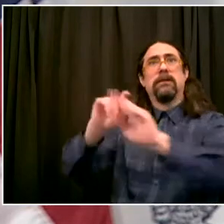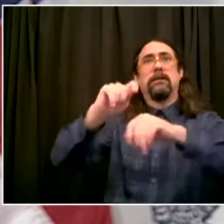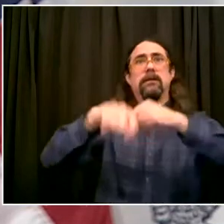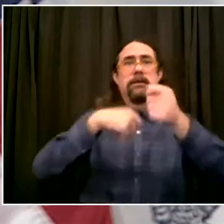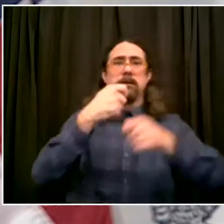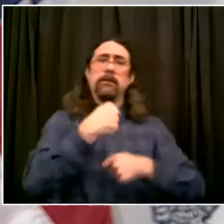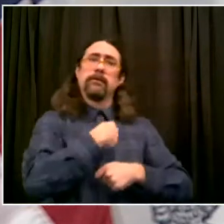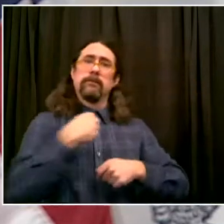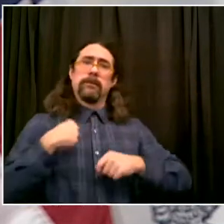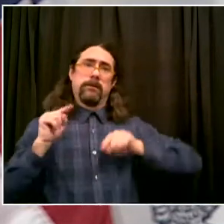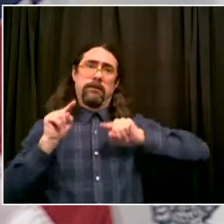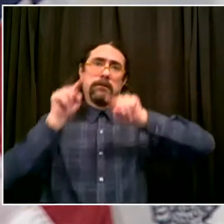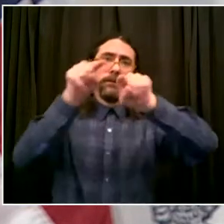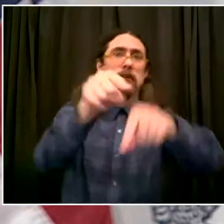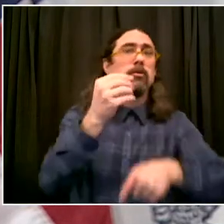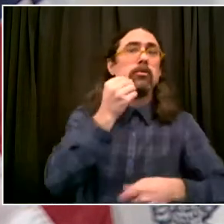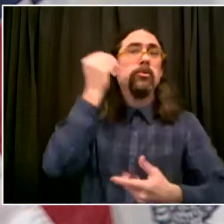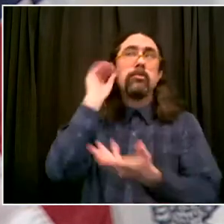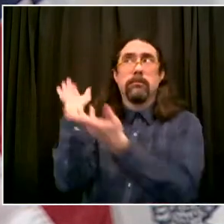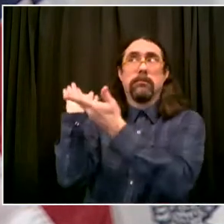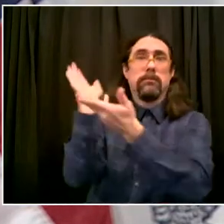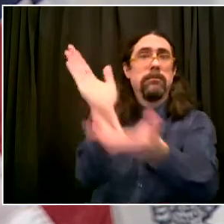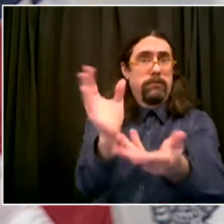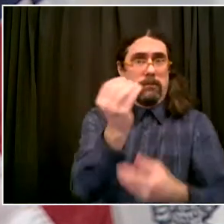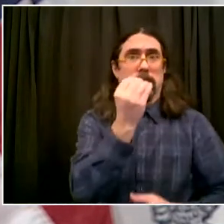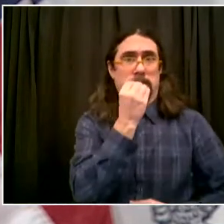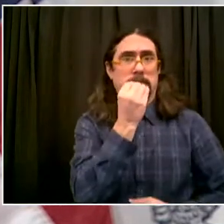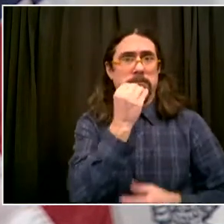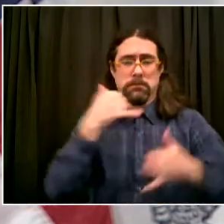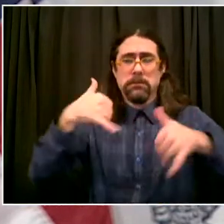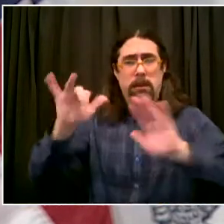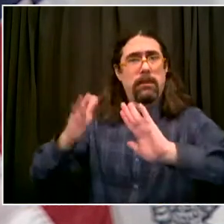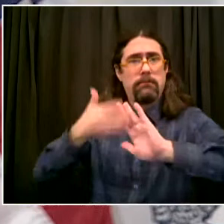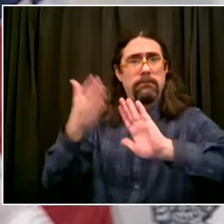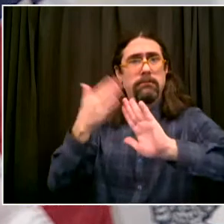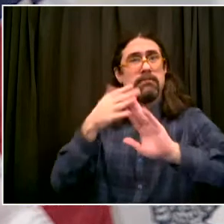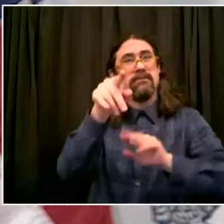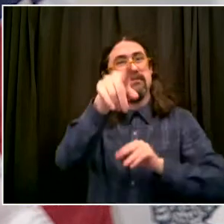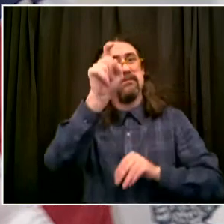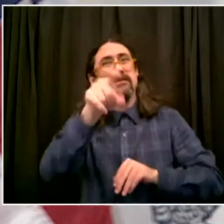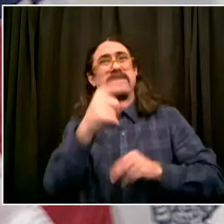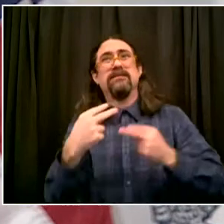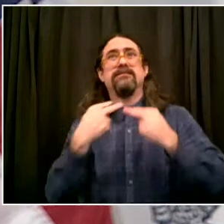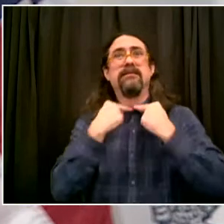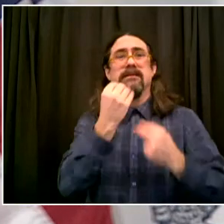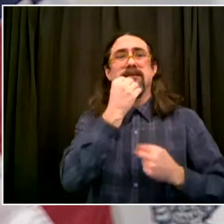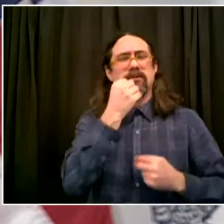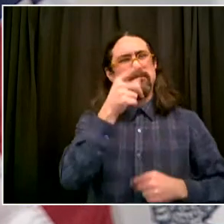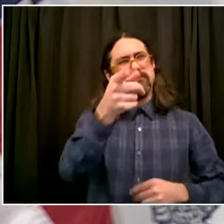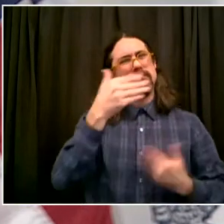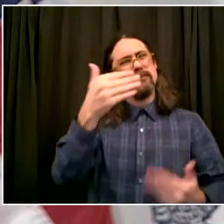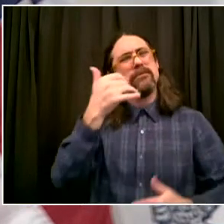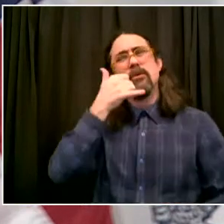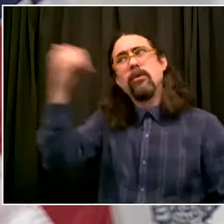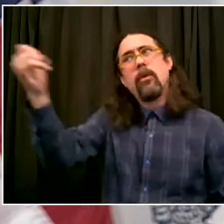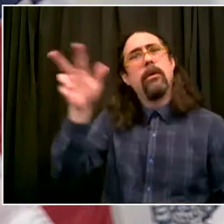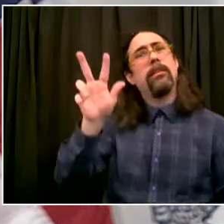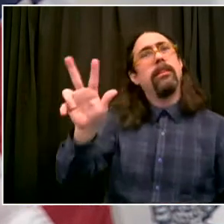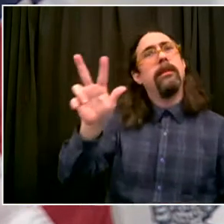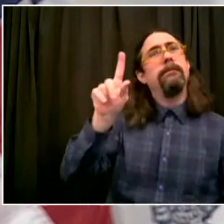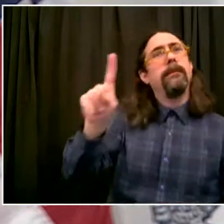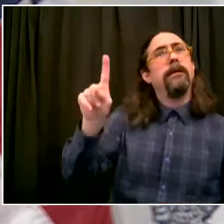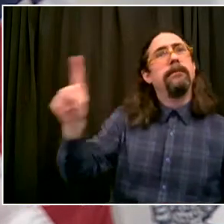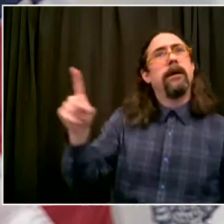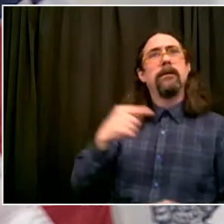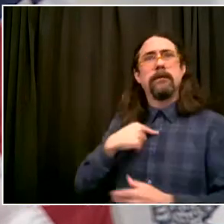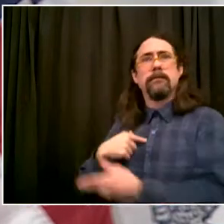The school program, that's going to be back up on Wednesday for sure. And we can give people multiple days of food if they need going forward. But